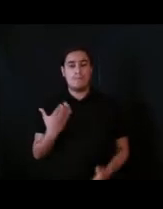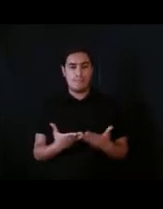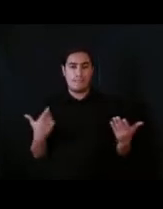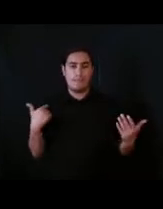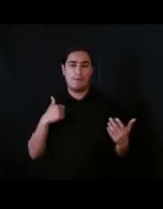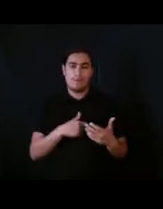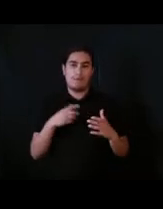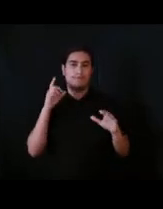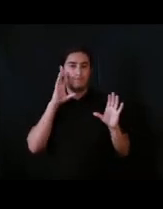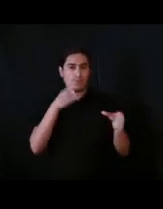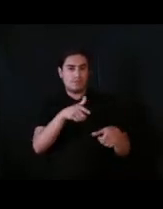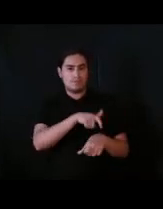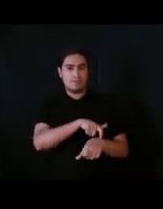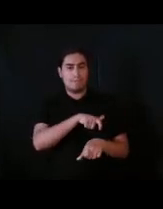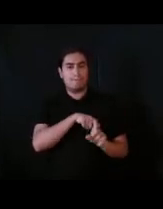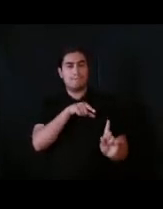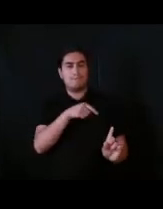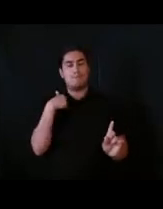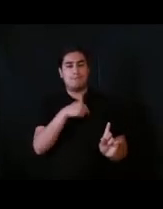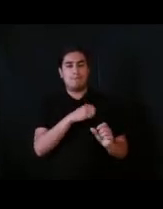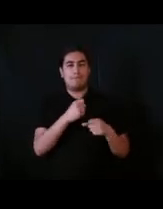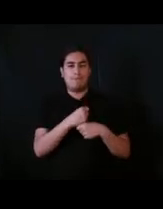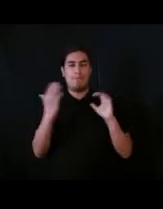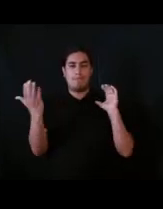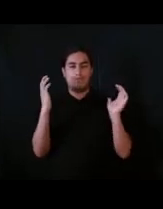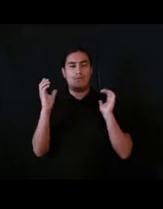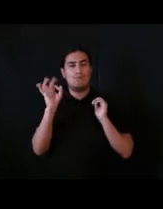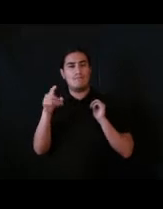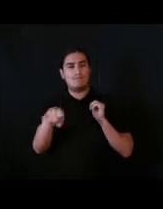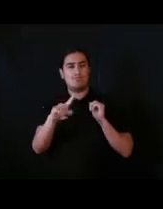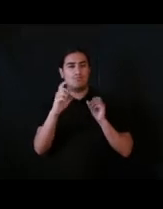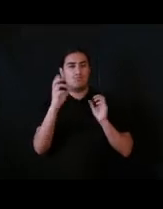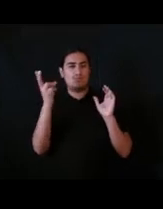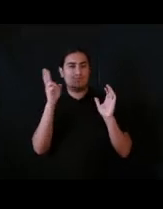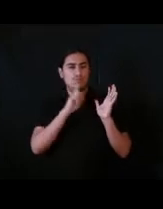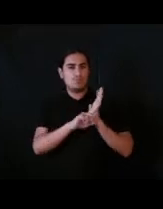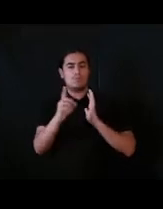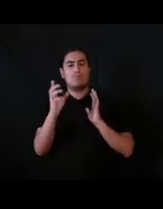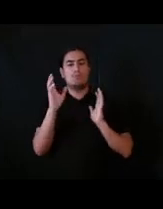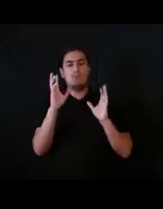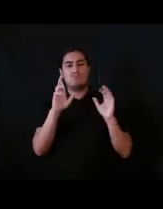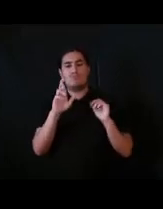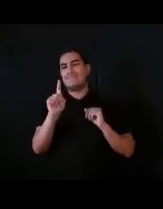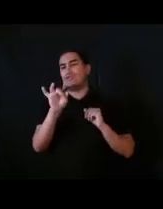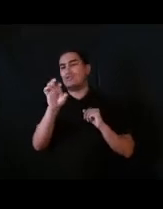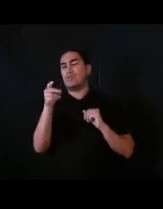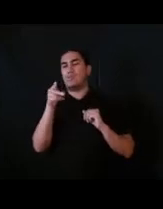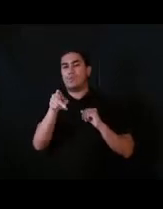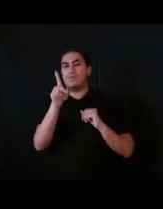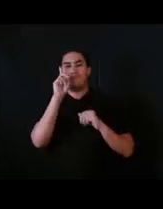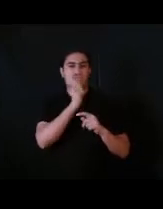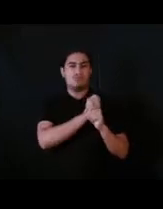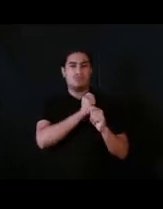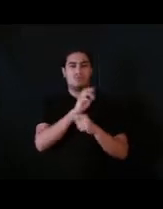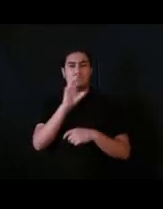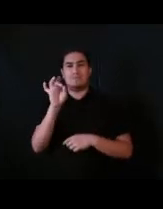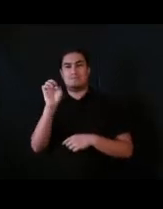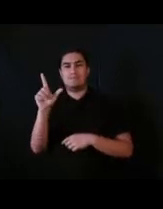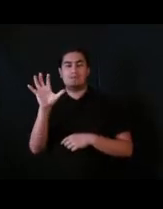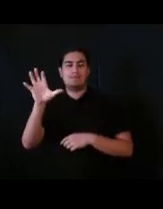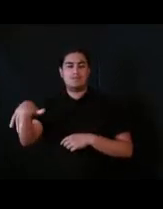time on was um we made a comparison of if you look at the ratio of trucks to diesel stations